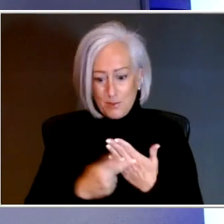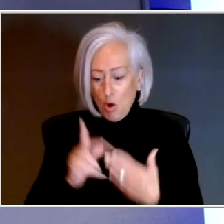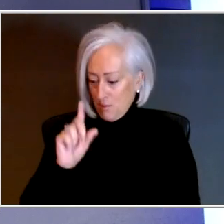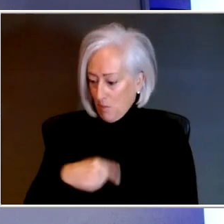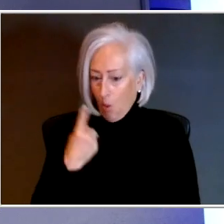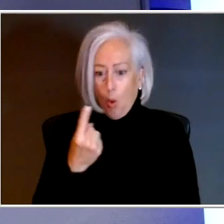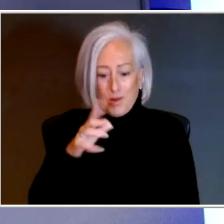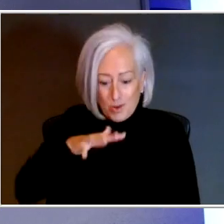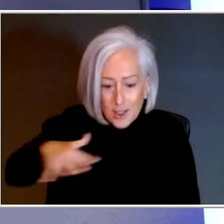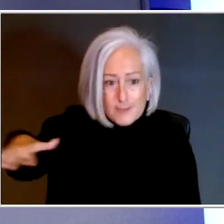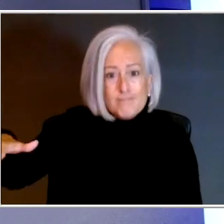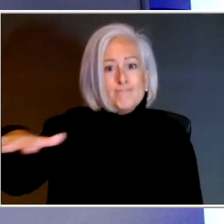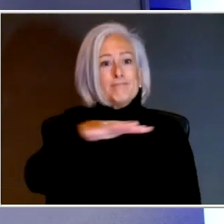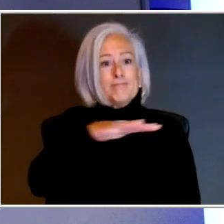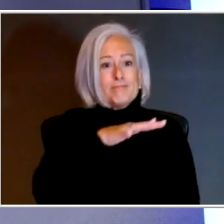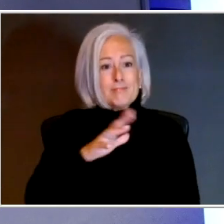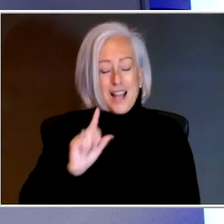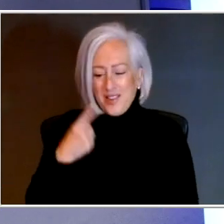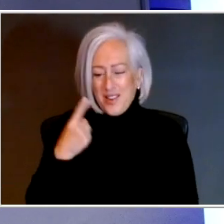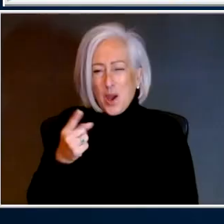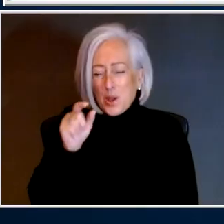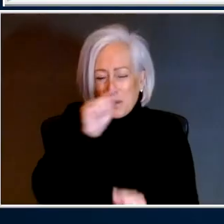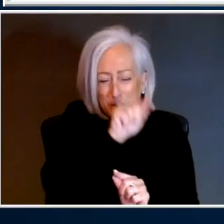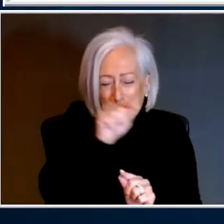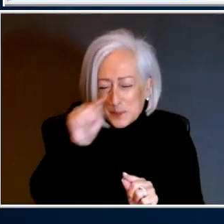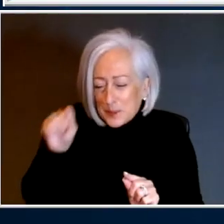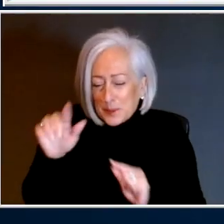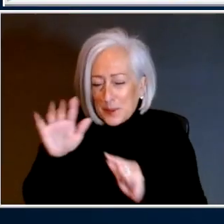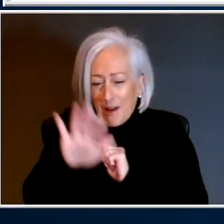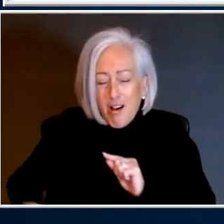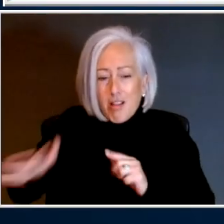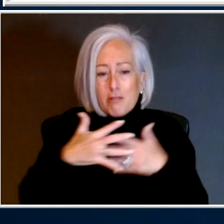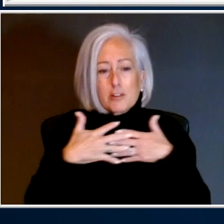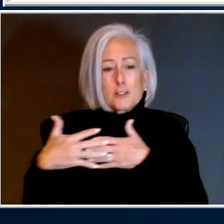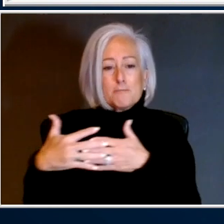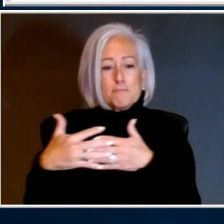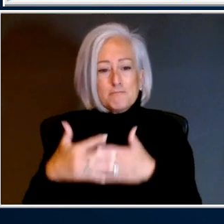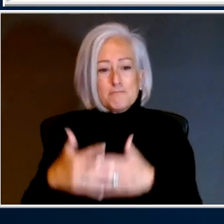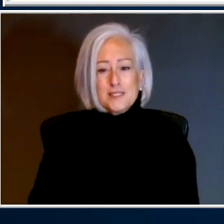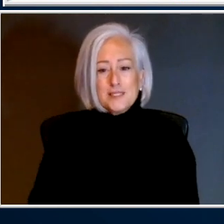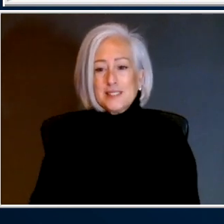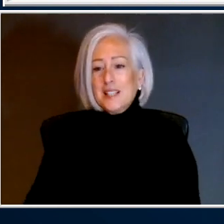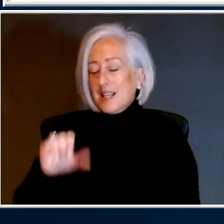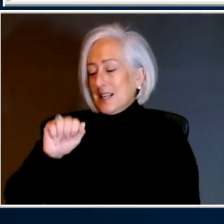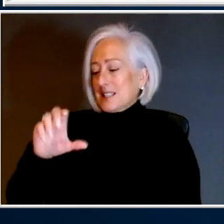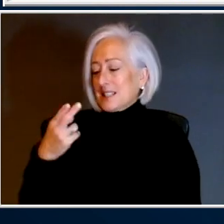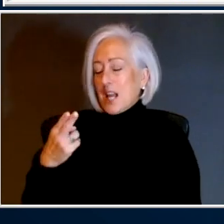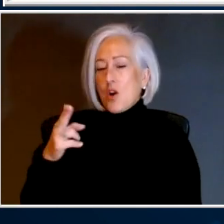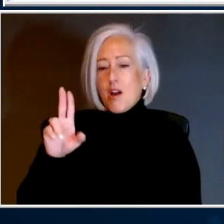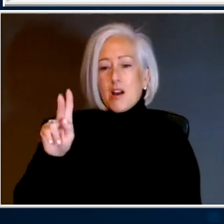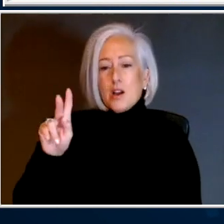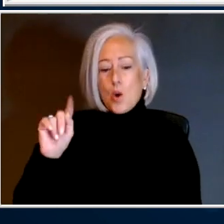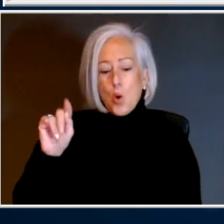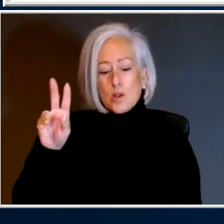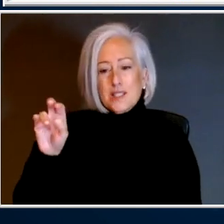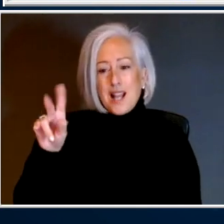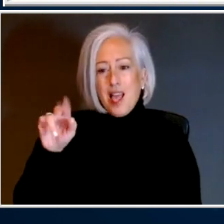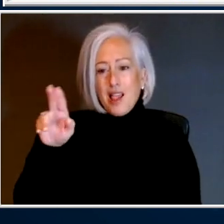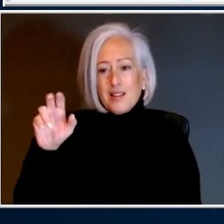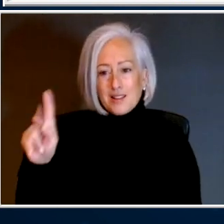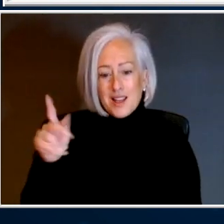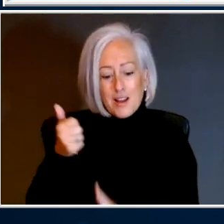only few in the country. And joining us virtually is Sarah Kostelnik, a registered dietitian, and more specifically, a